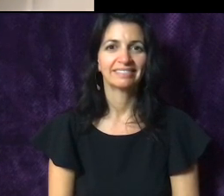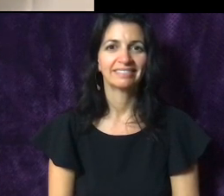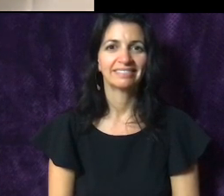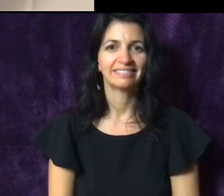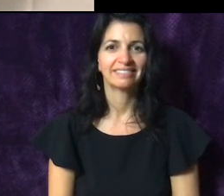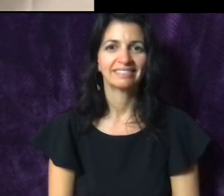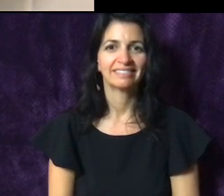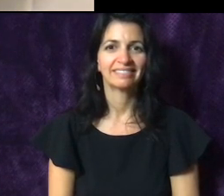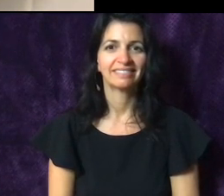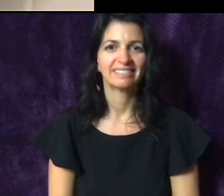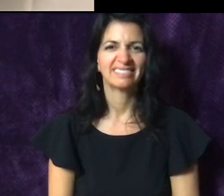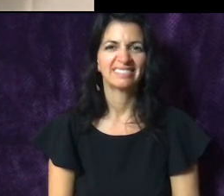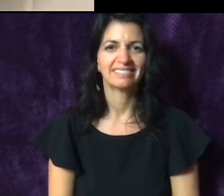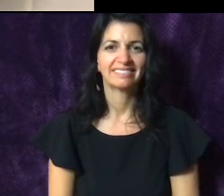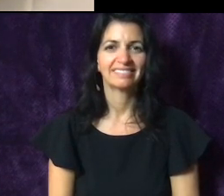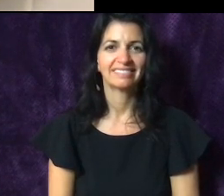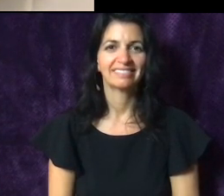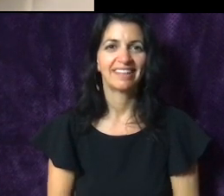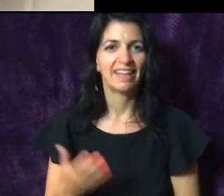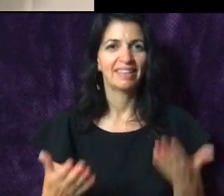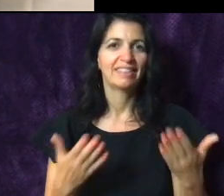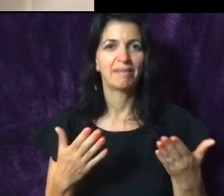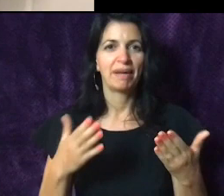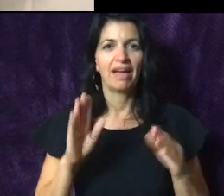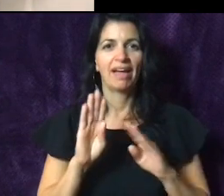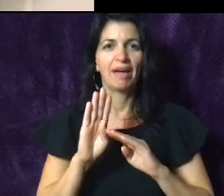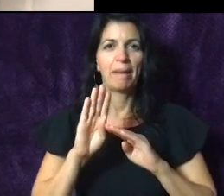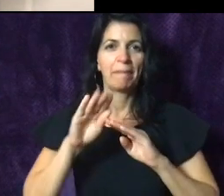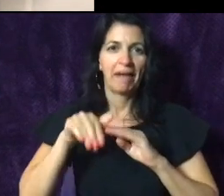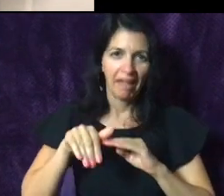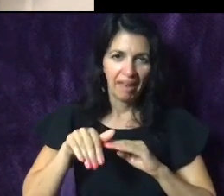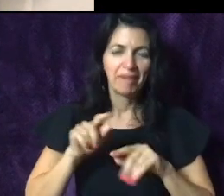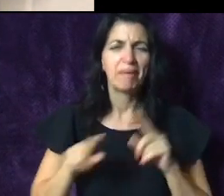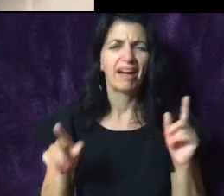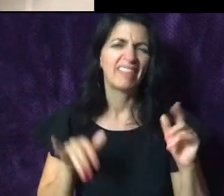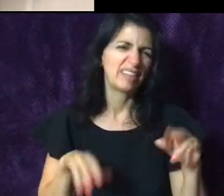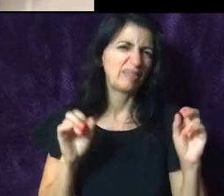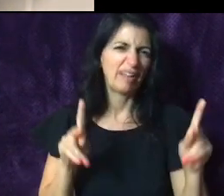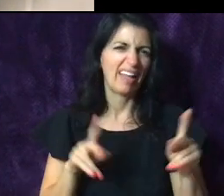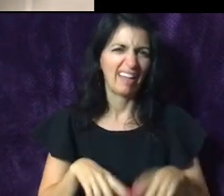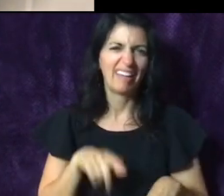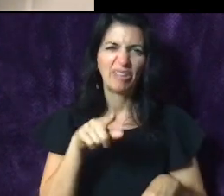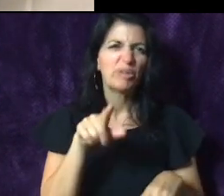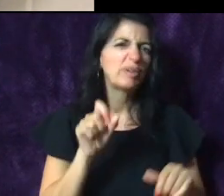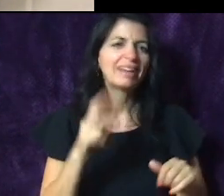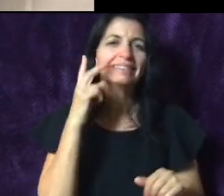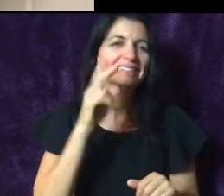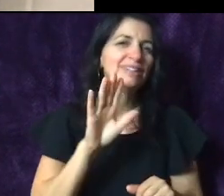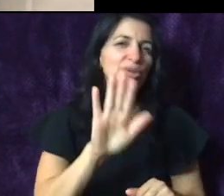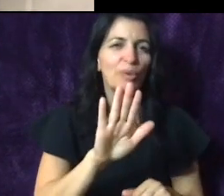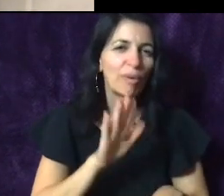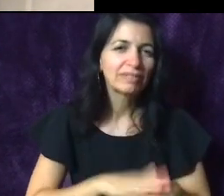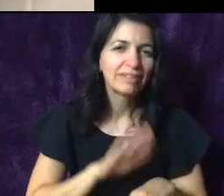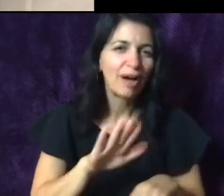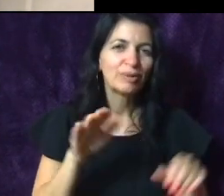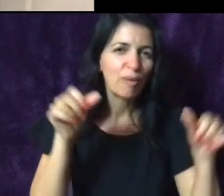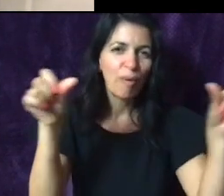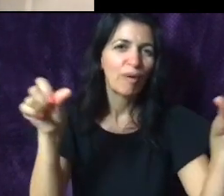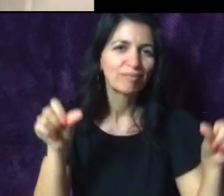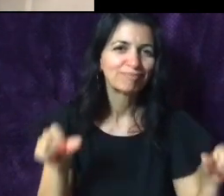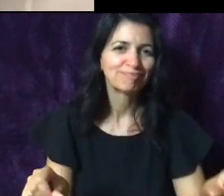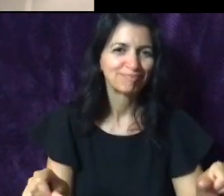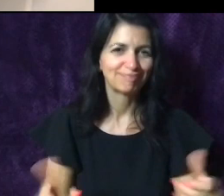It may start bending, but that's okay. You'll be able to see them when you put them on yourself.